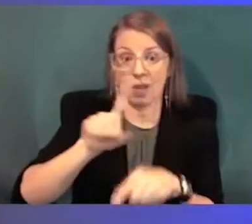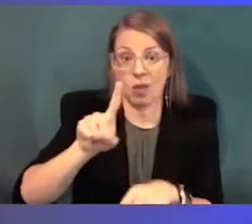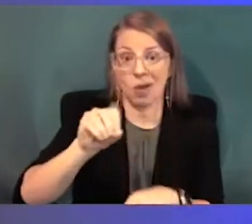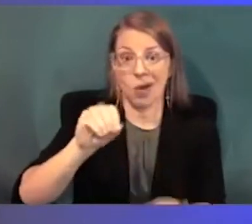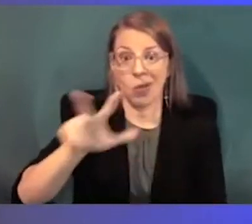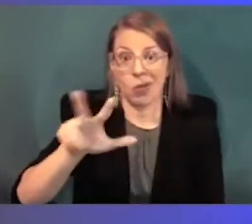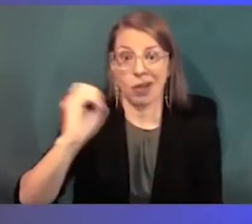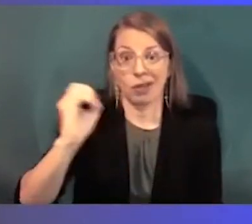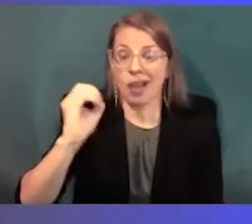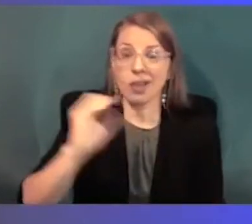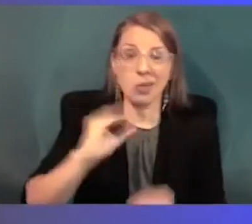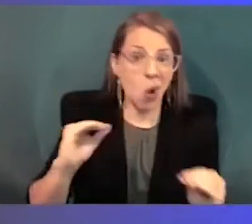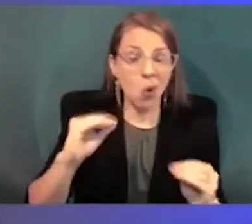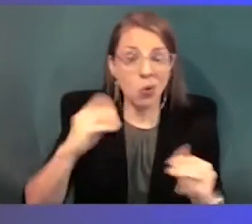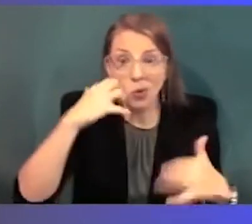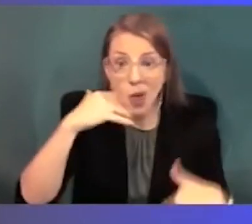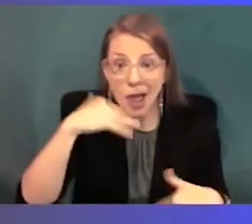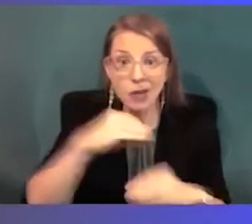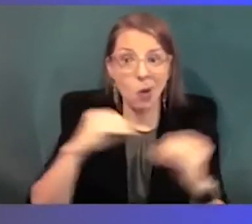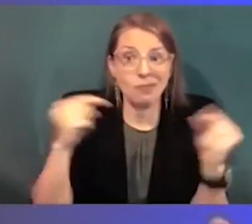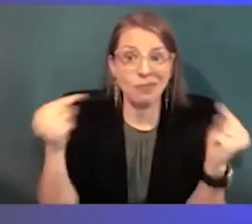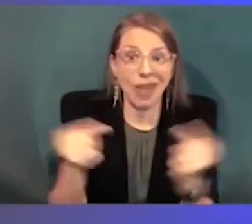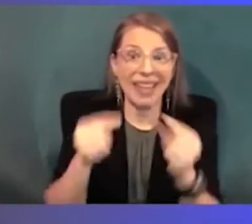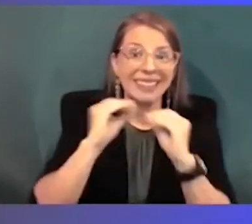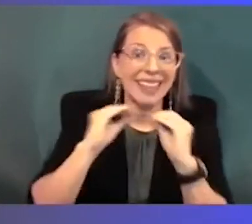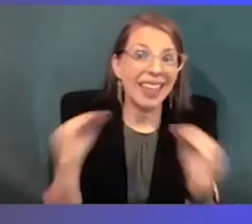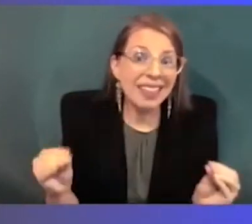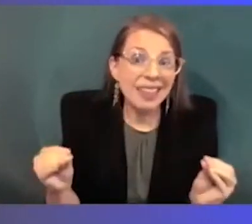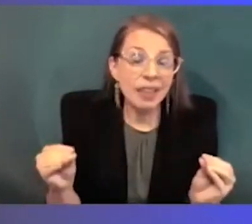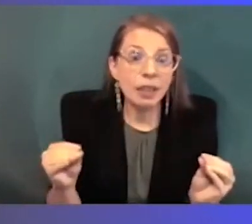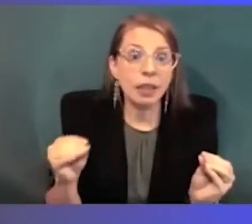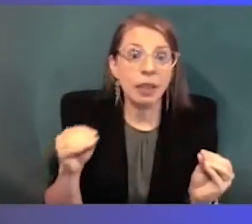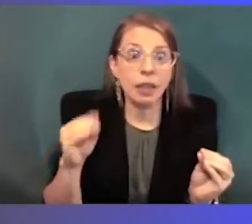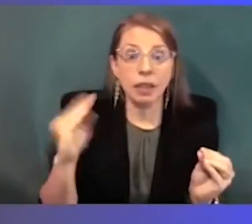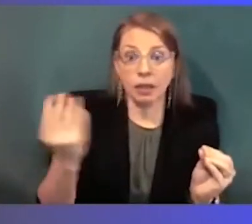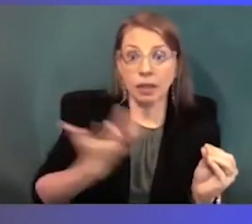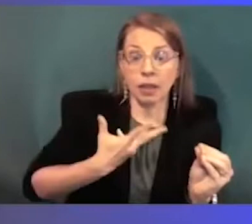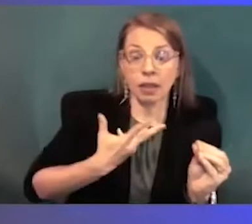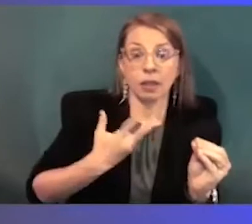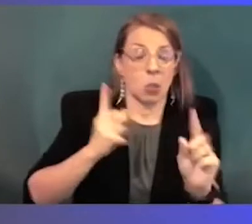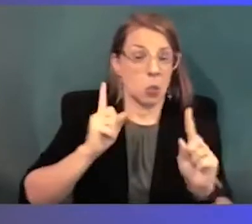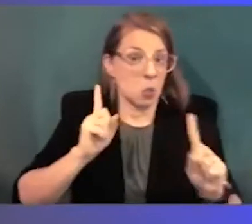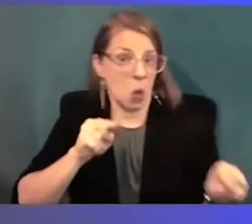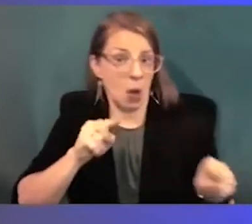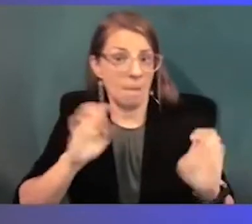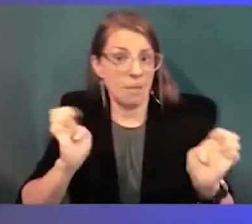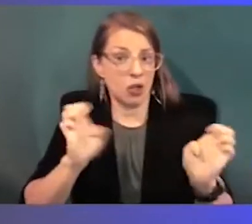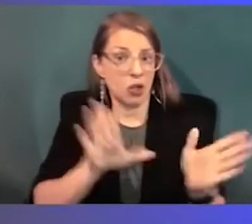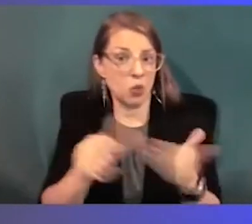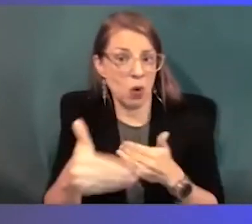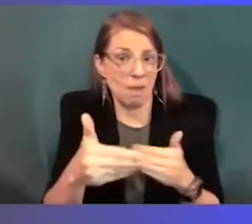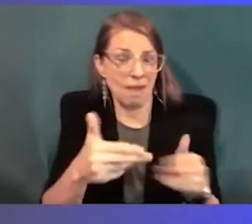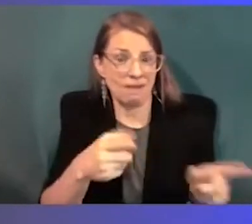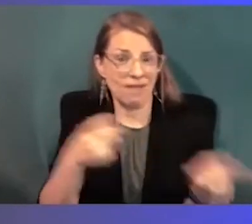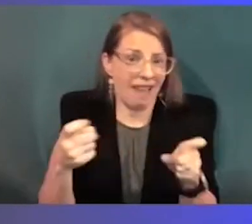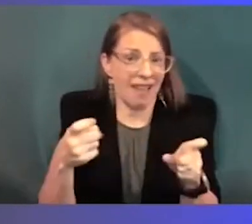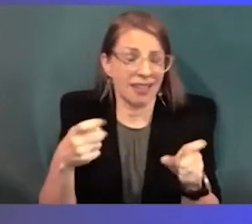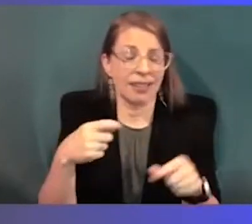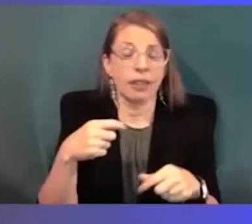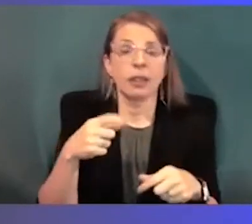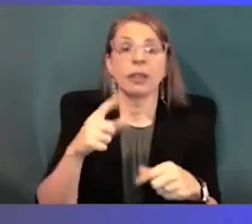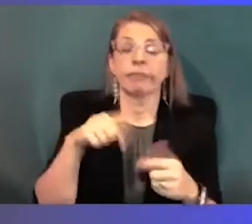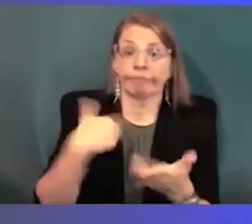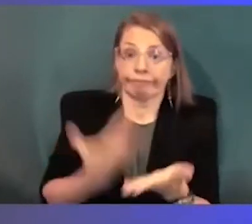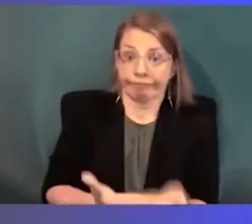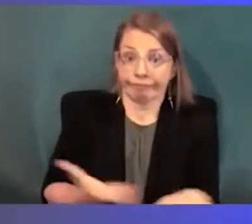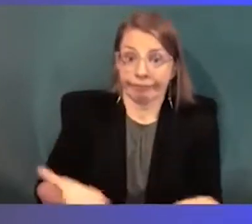no pains or anything. They told me to get to the emergency room right away, so I came here. I was admitted that Monday. I